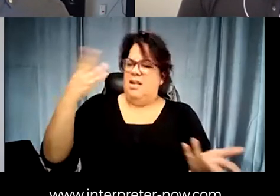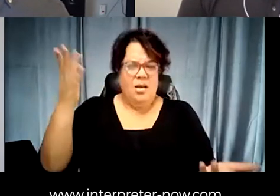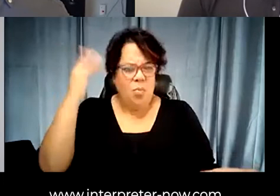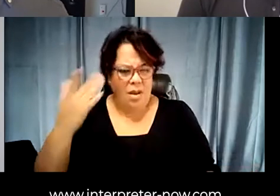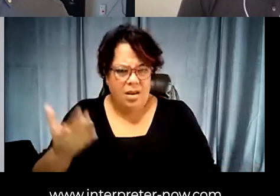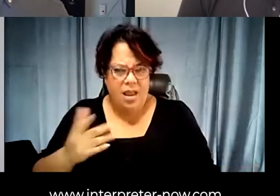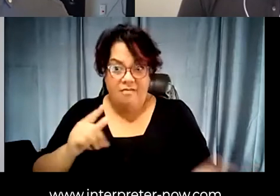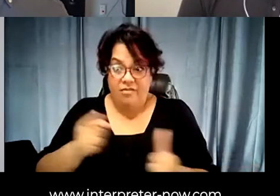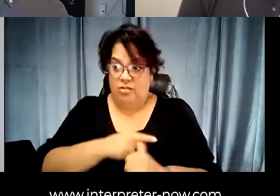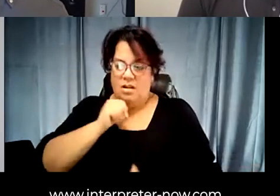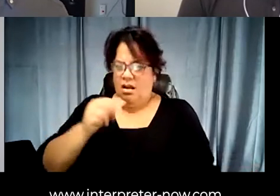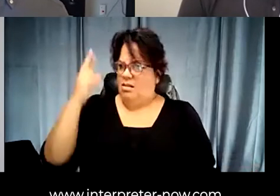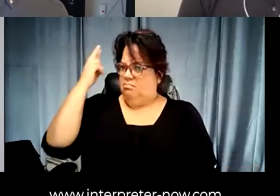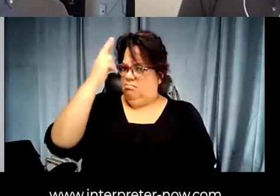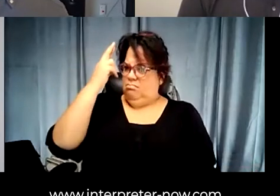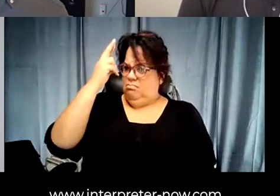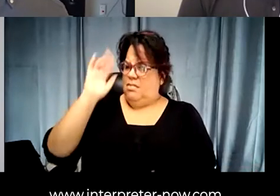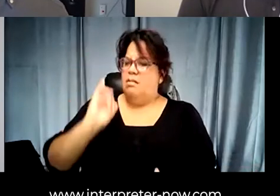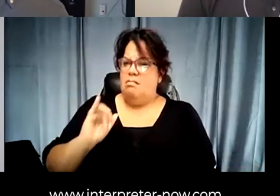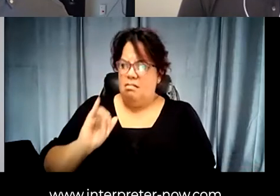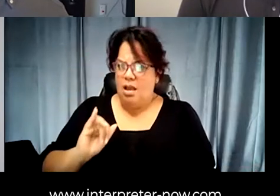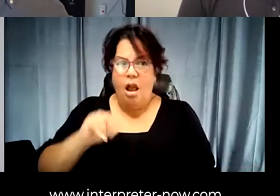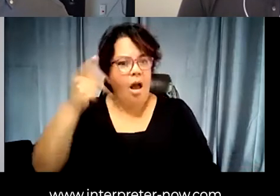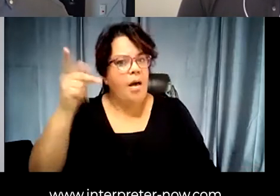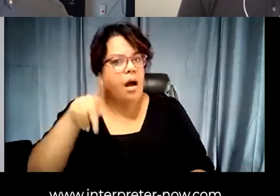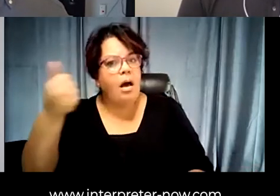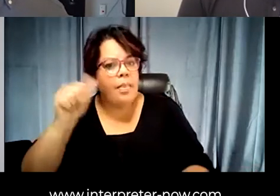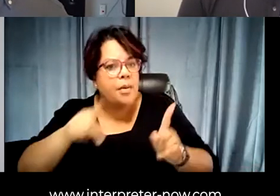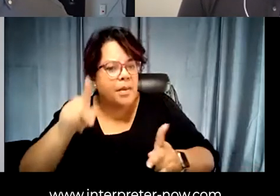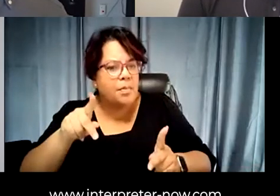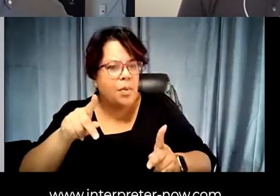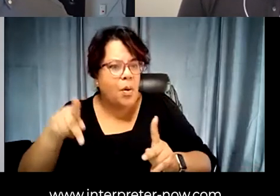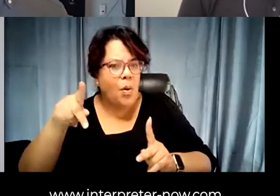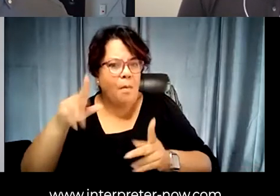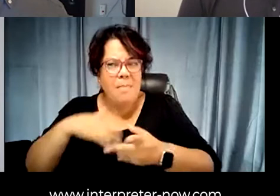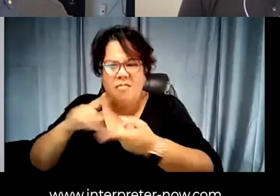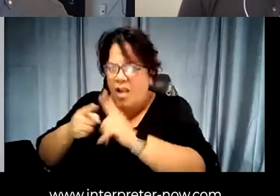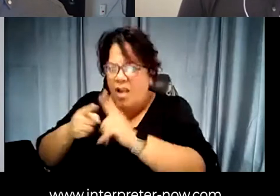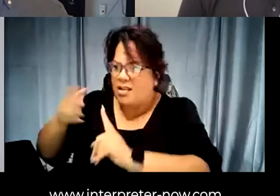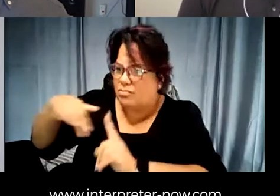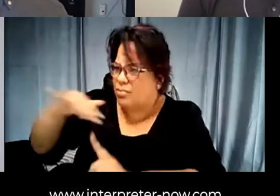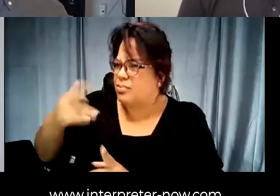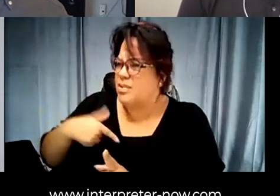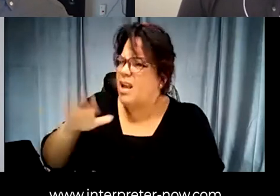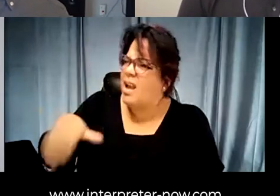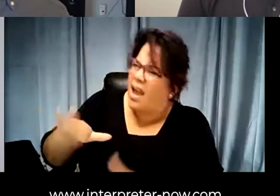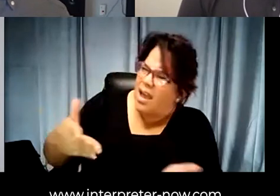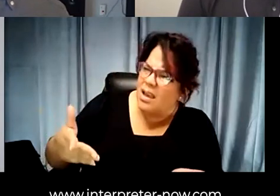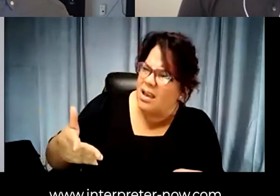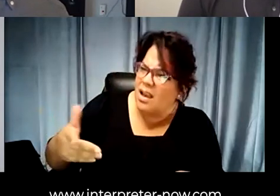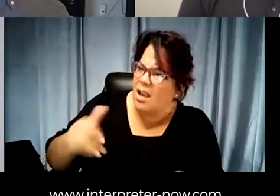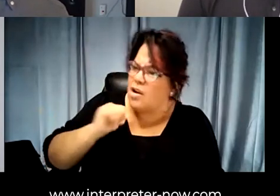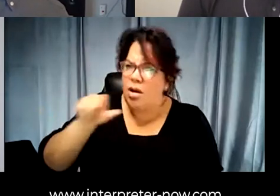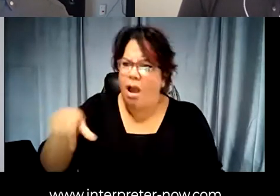really took other people around me to shine a light back to be able to say, hey, not only are you